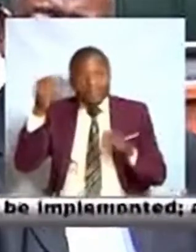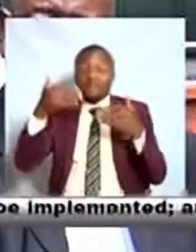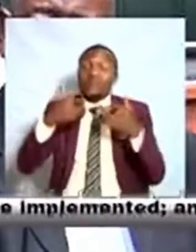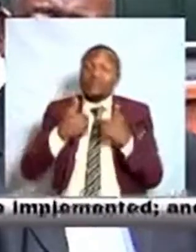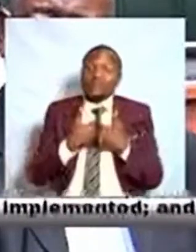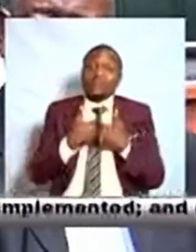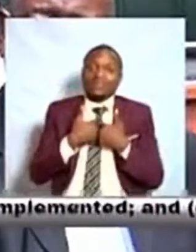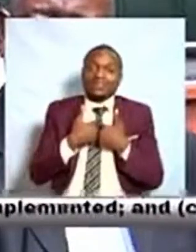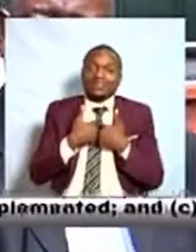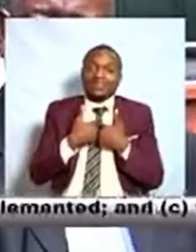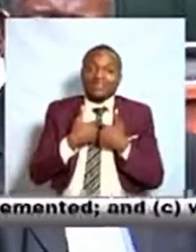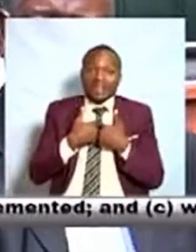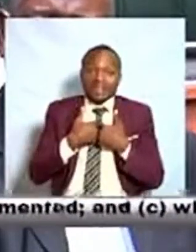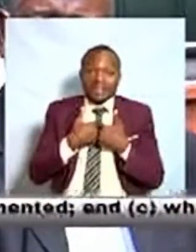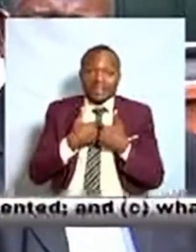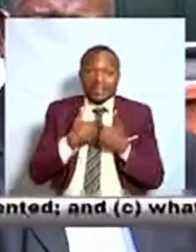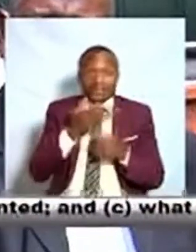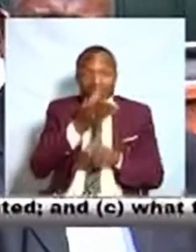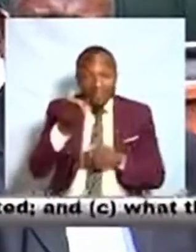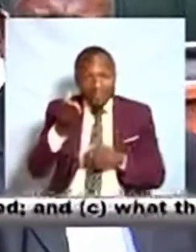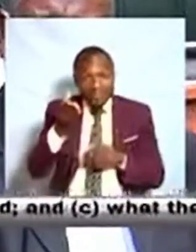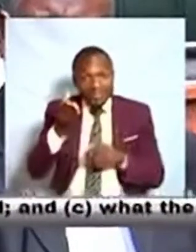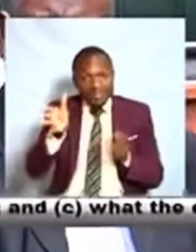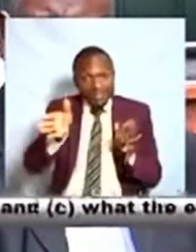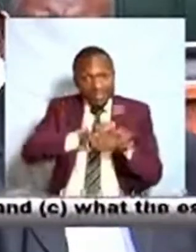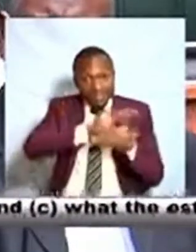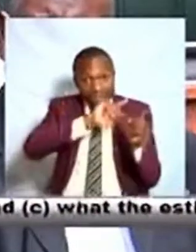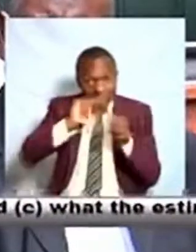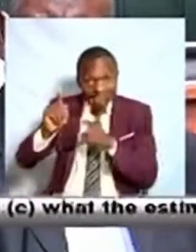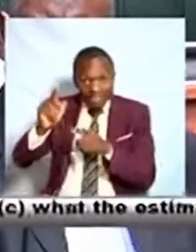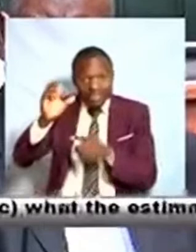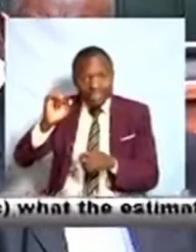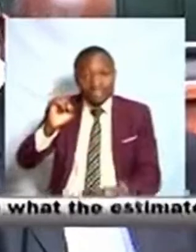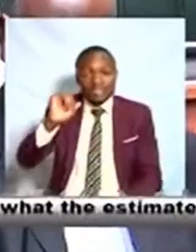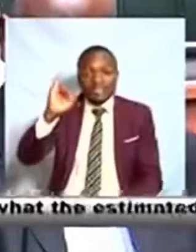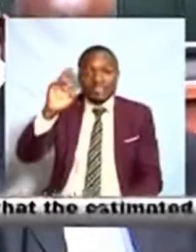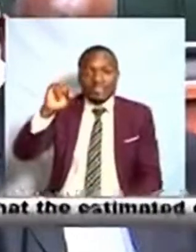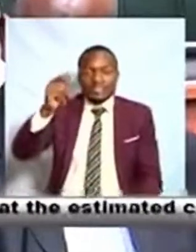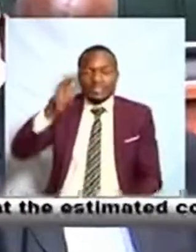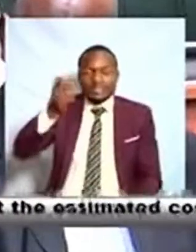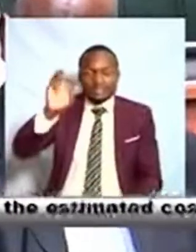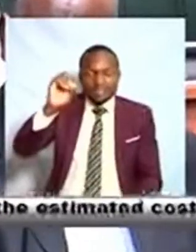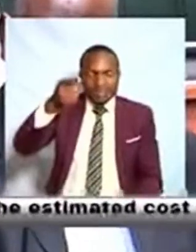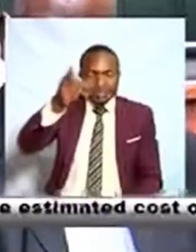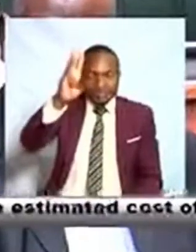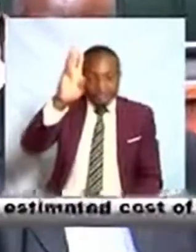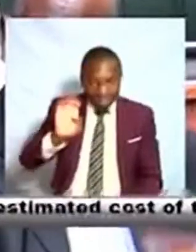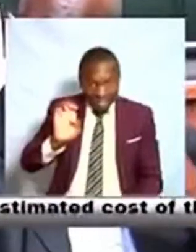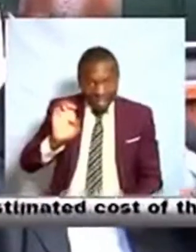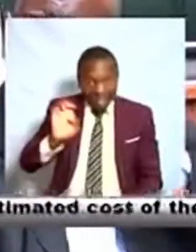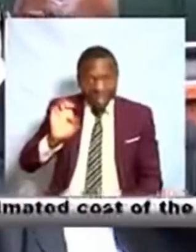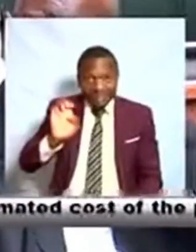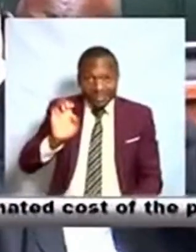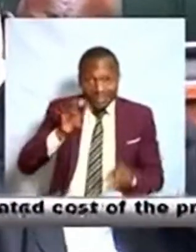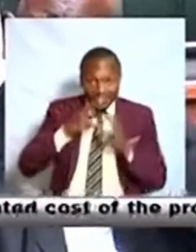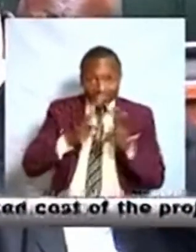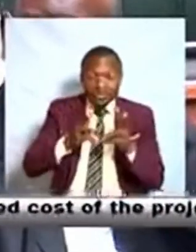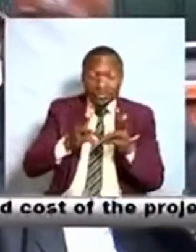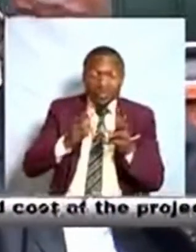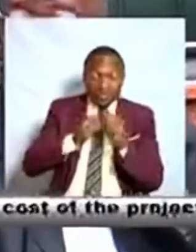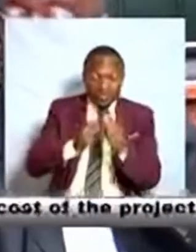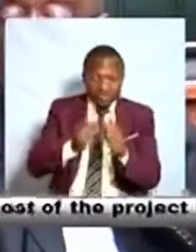action on the stretch from Siavonga to Sinazongwe. If it's enhanced in the manner that, Minister, you have